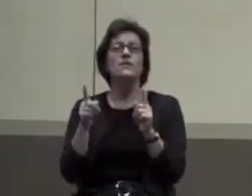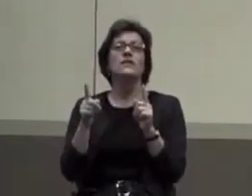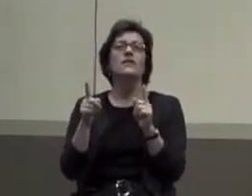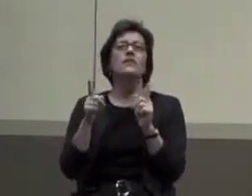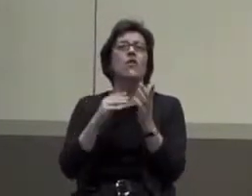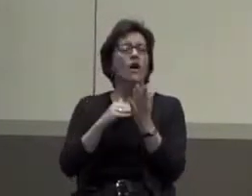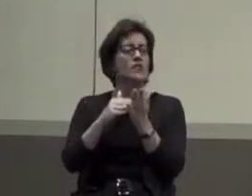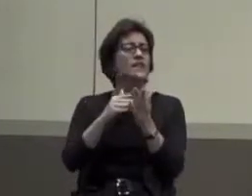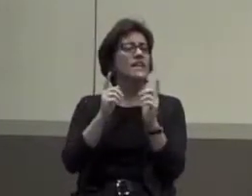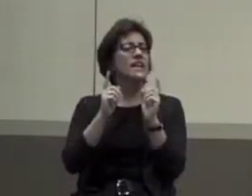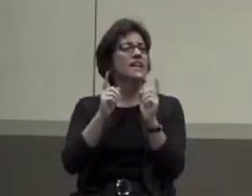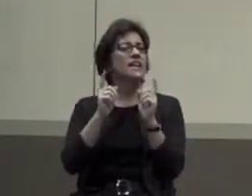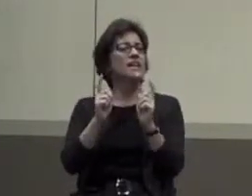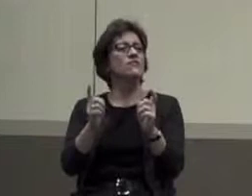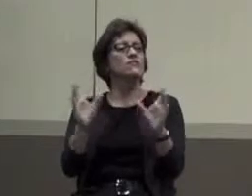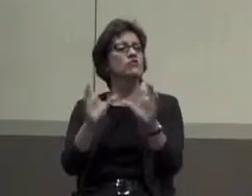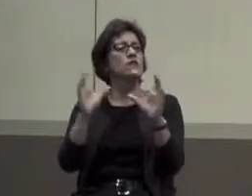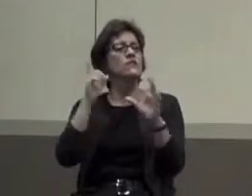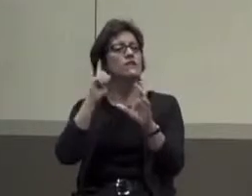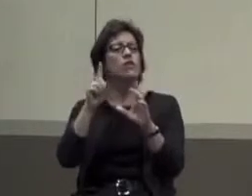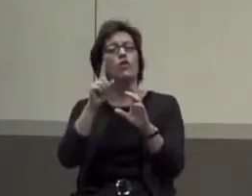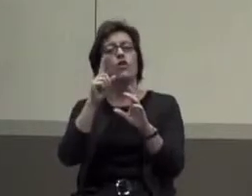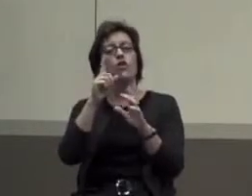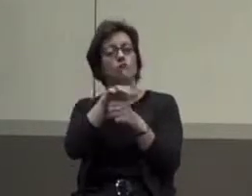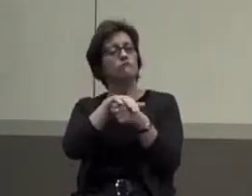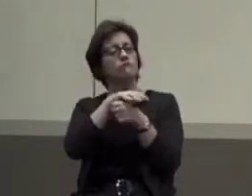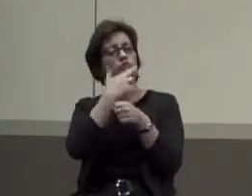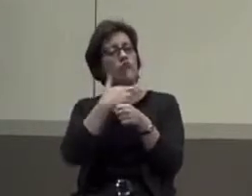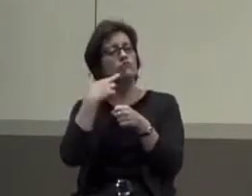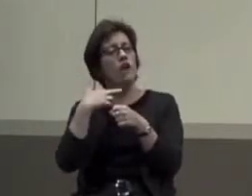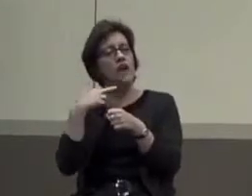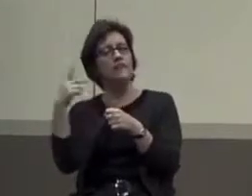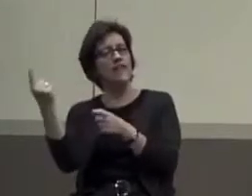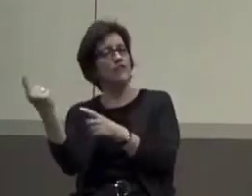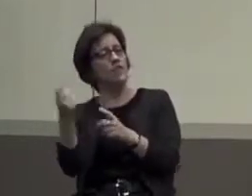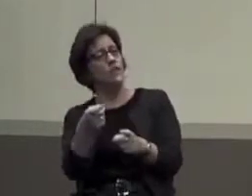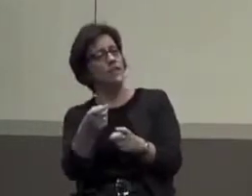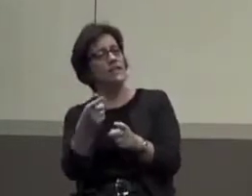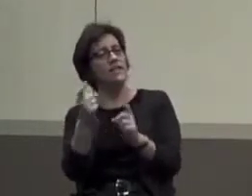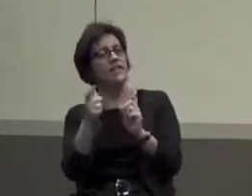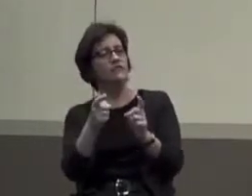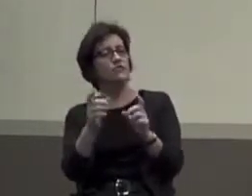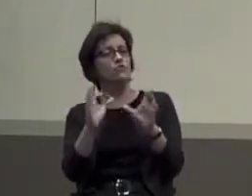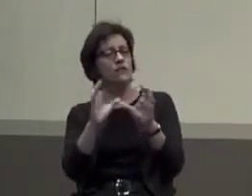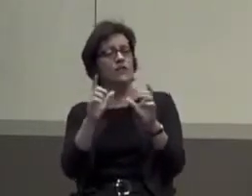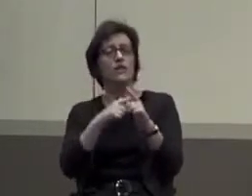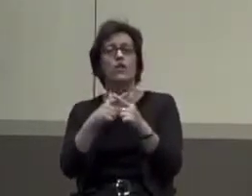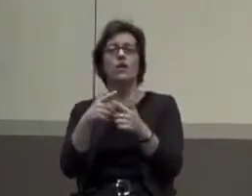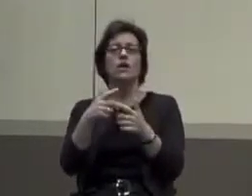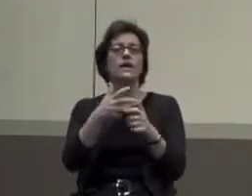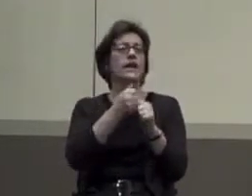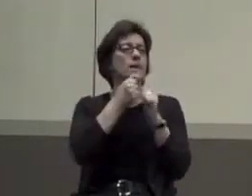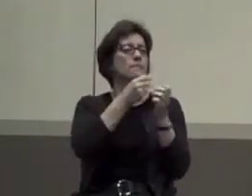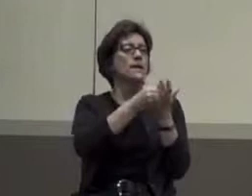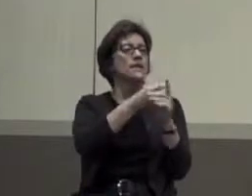certificates, so restaurants, local restaurants would donate gift certificates, or we would get money from places that we could buy some gift certificates, and the students